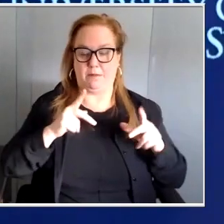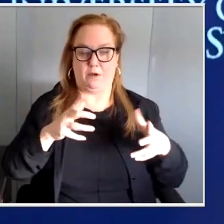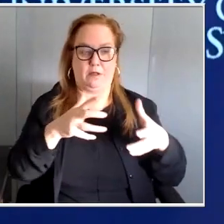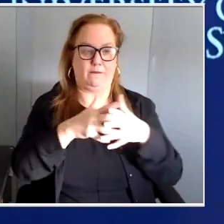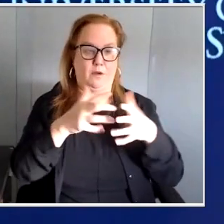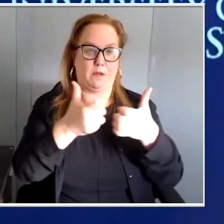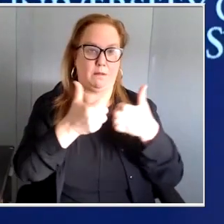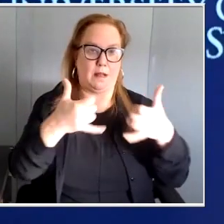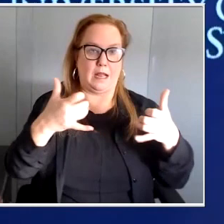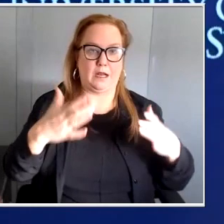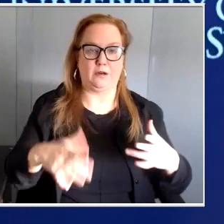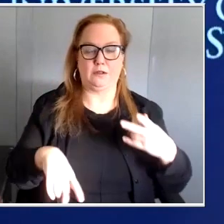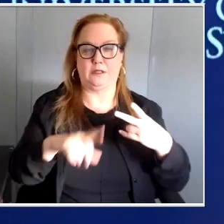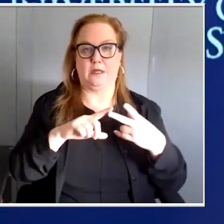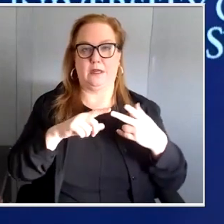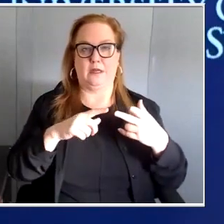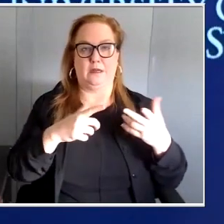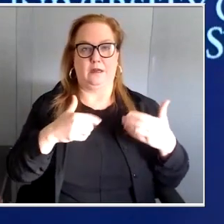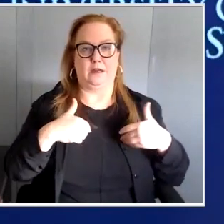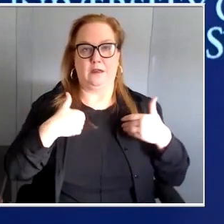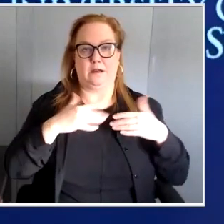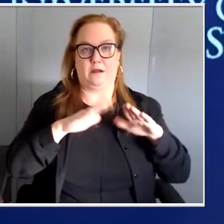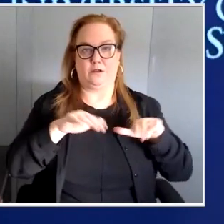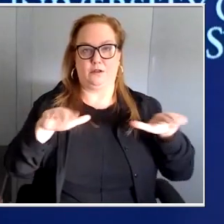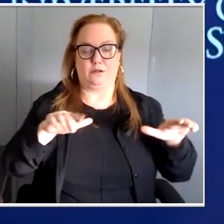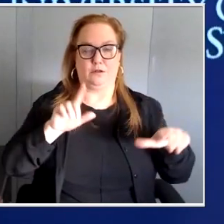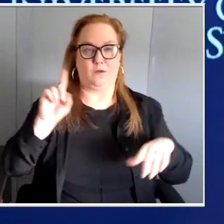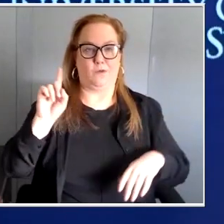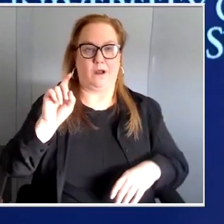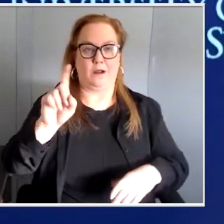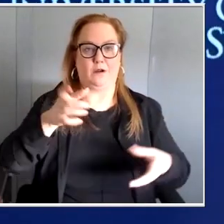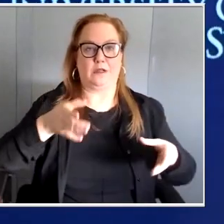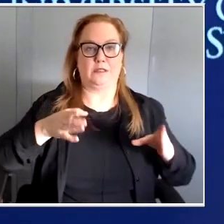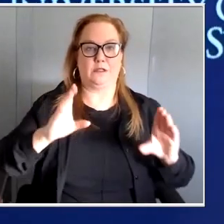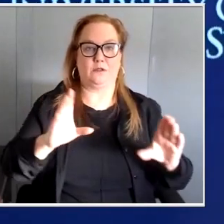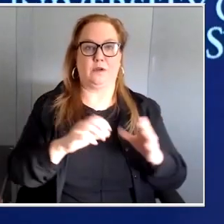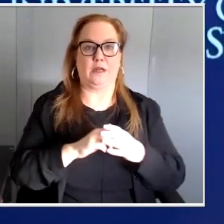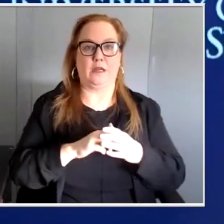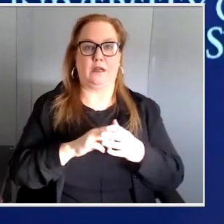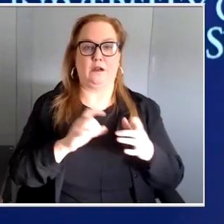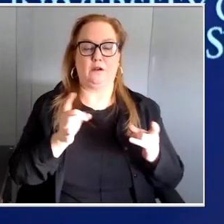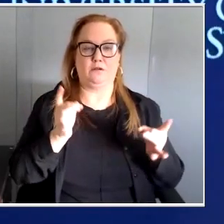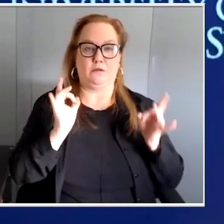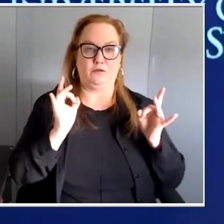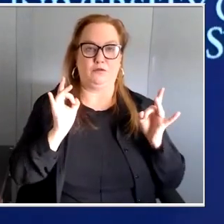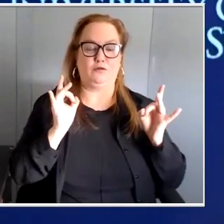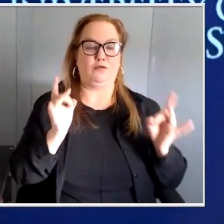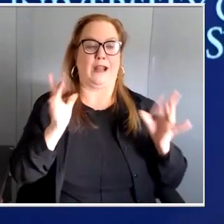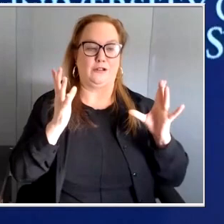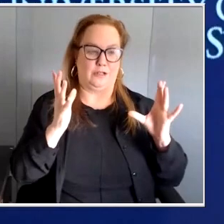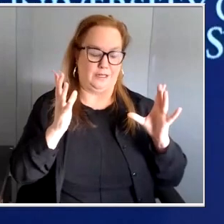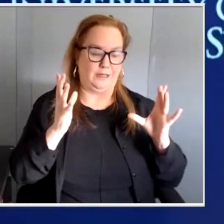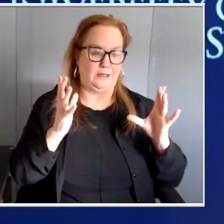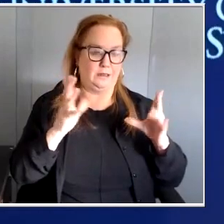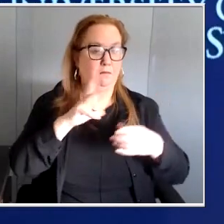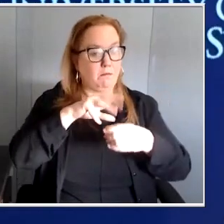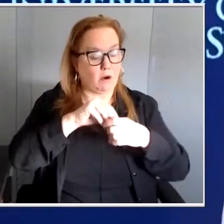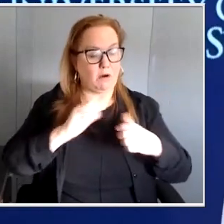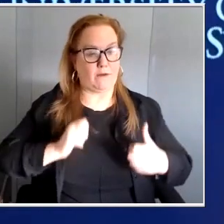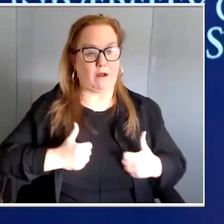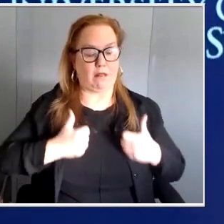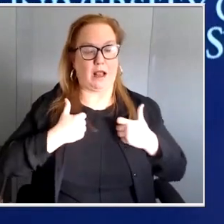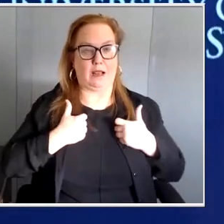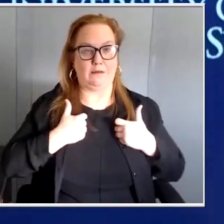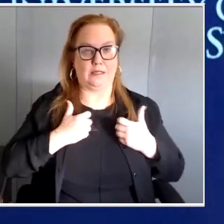They happen to young children walking across the street. Tragedy is a part of our life, and what it's really about how we cope